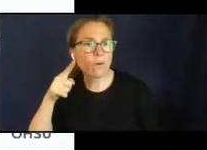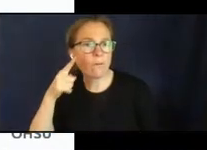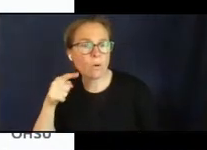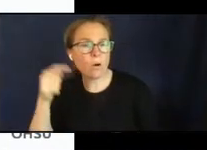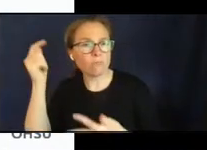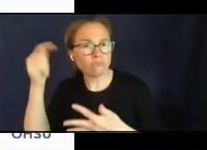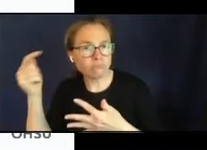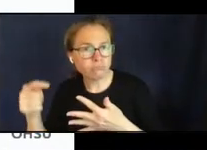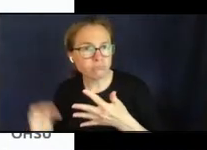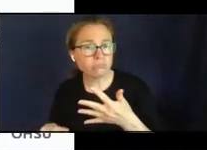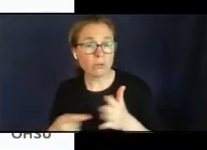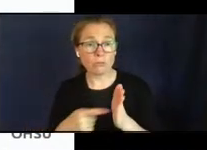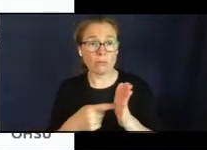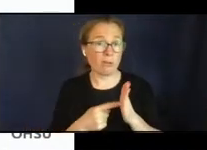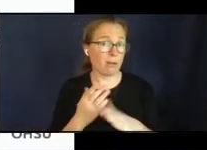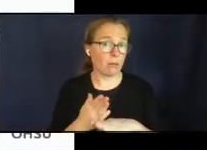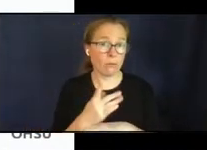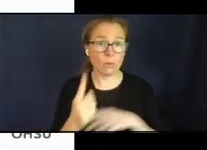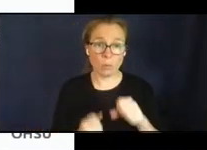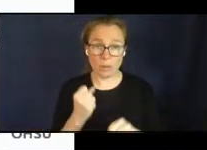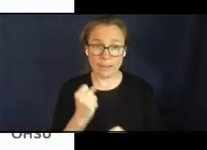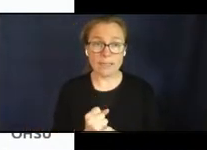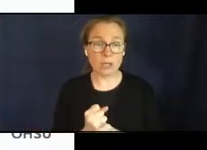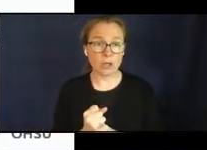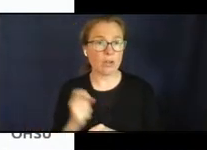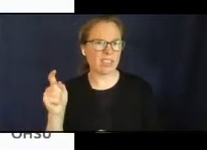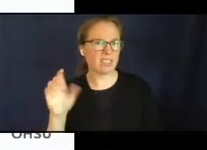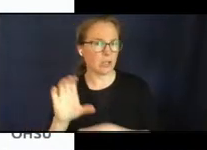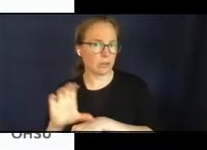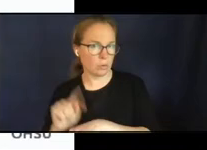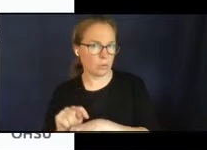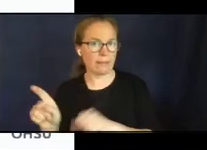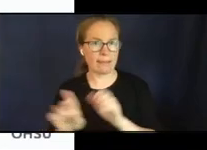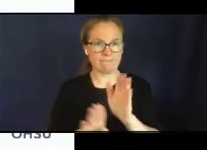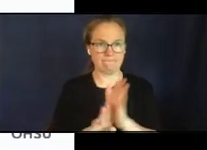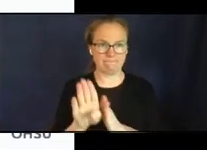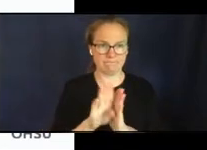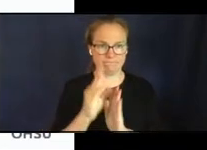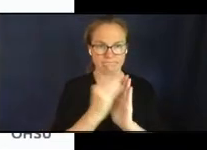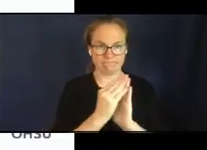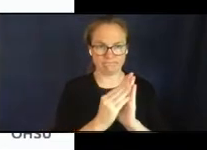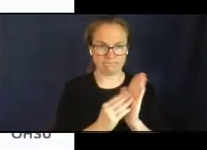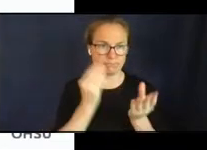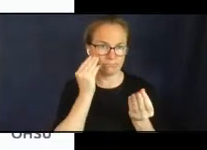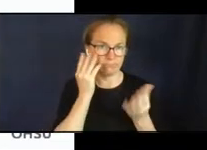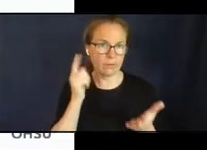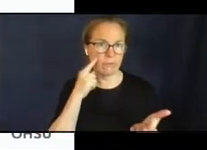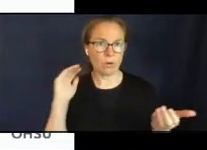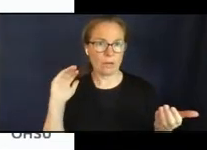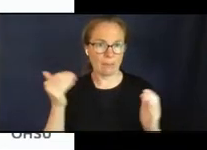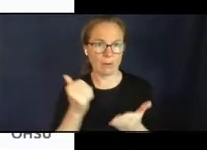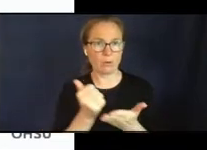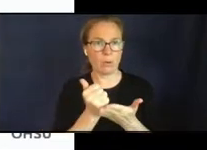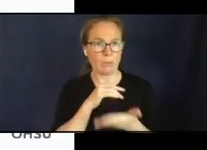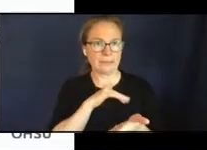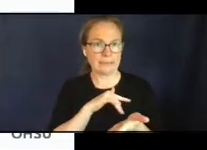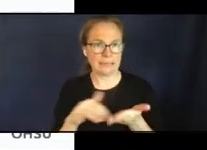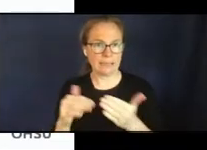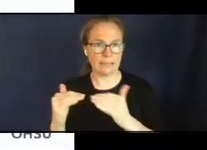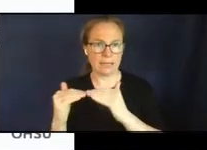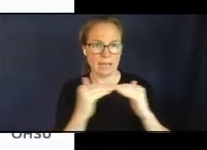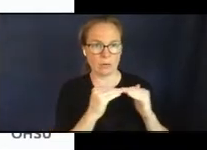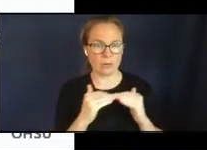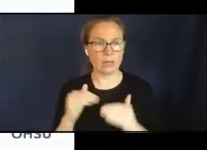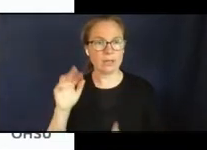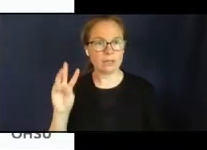over a year, our outside consultants well over a year, to develop that data when we did the equity study, the WTW one